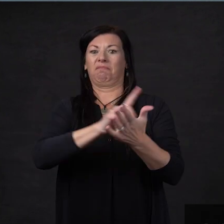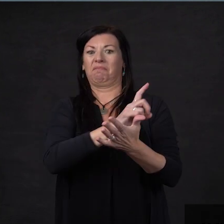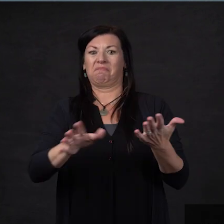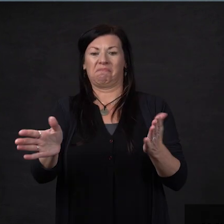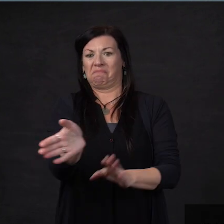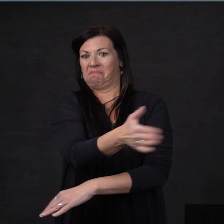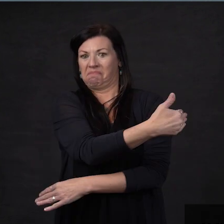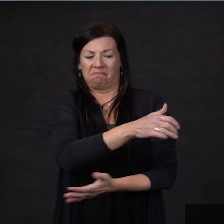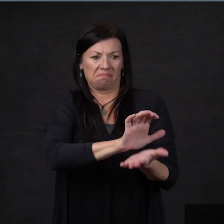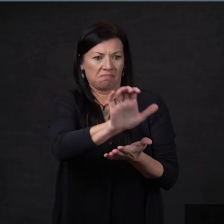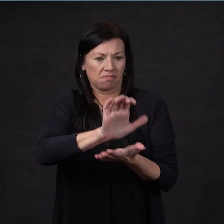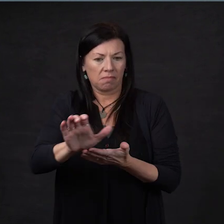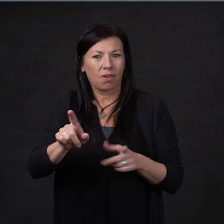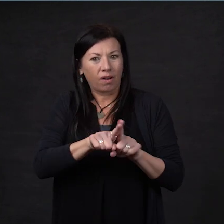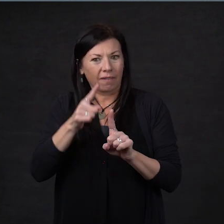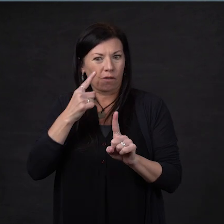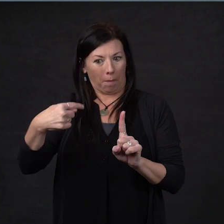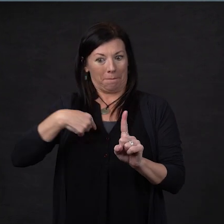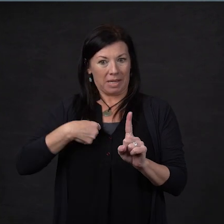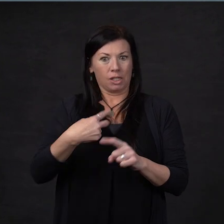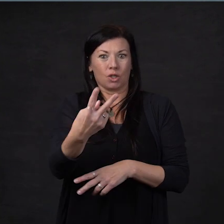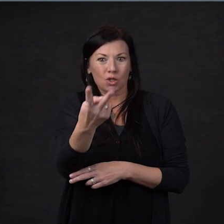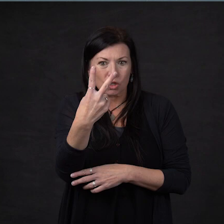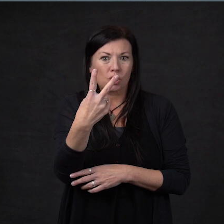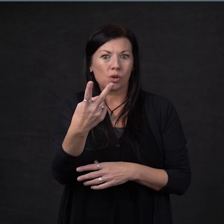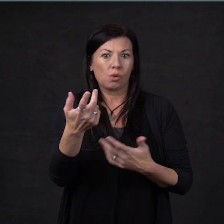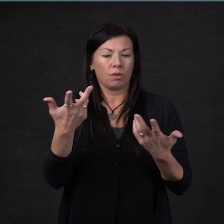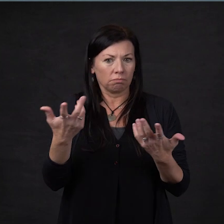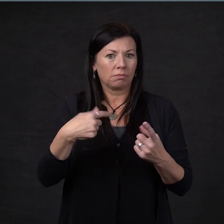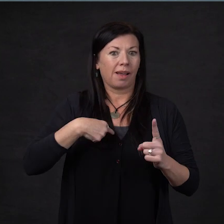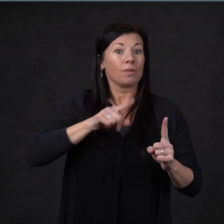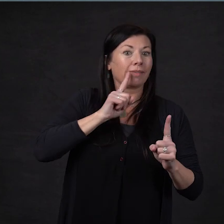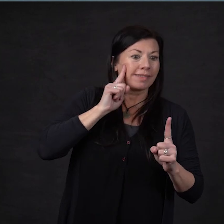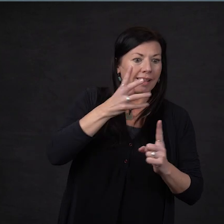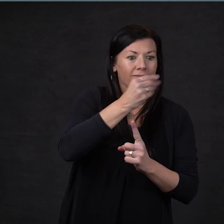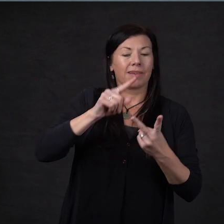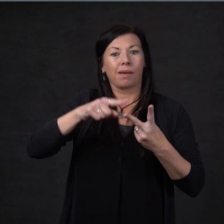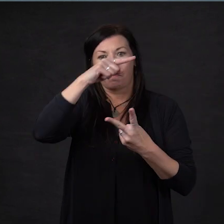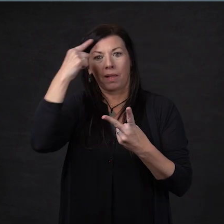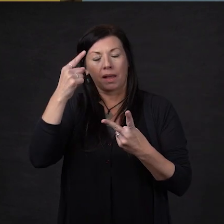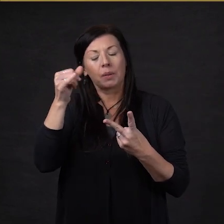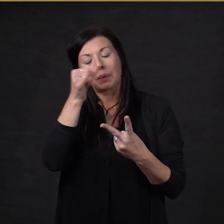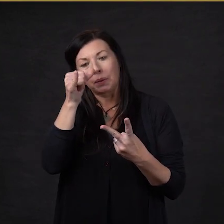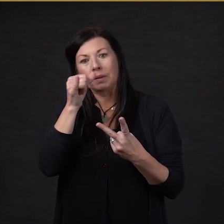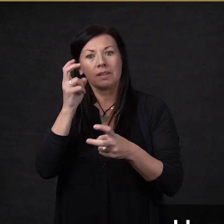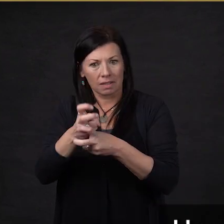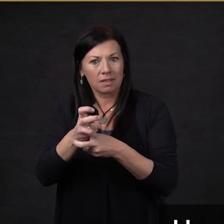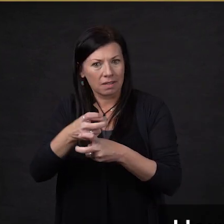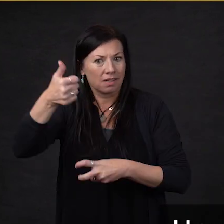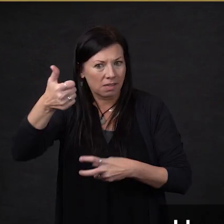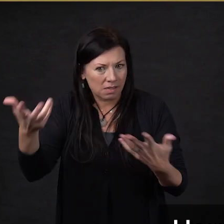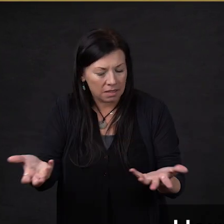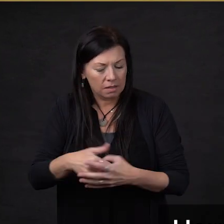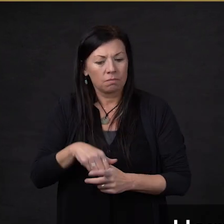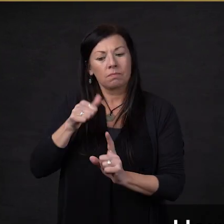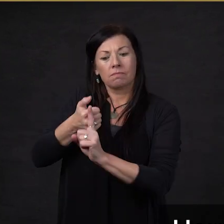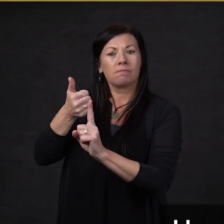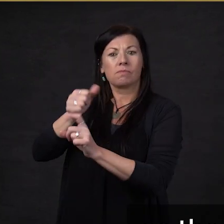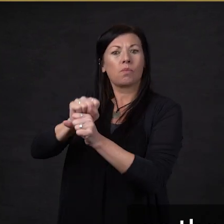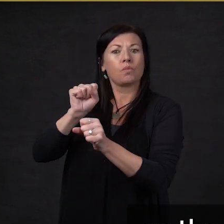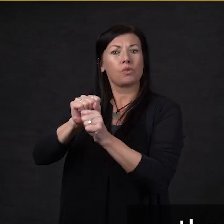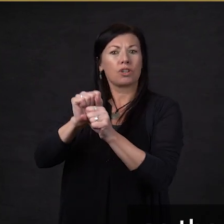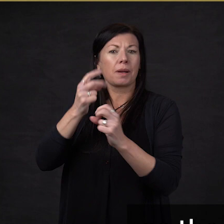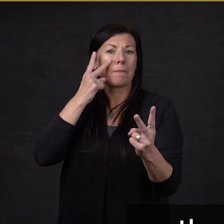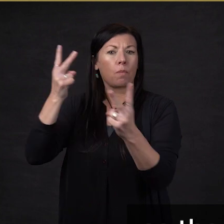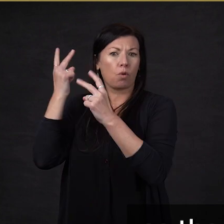of discrimination. I had 2 strikes against me. I was deaf and black." Herman's letter. Herman worked at Memorial